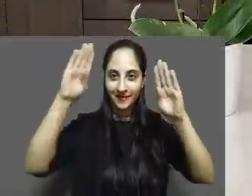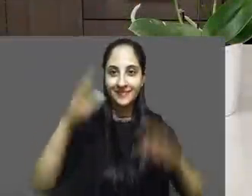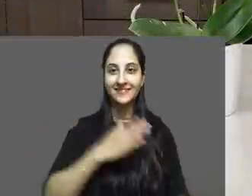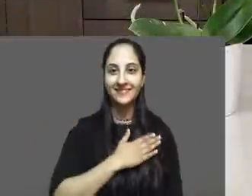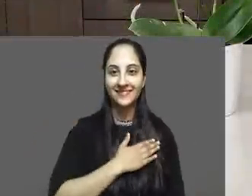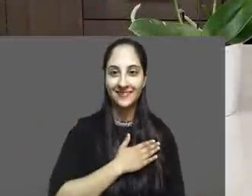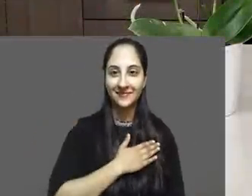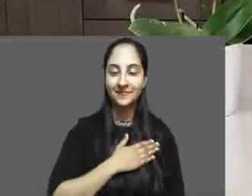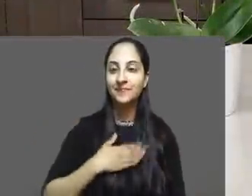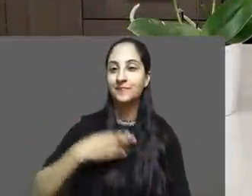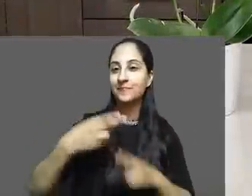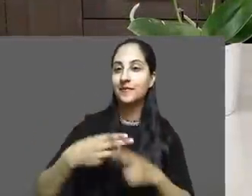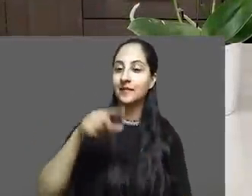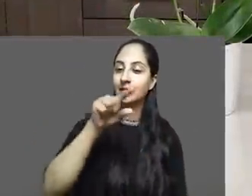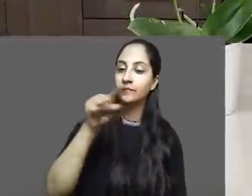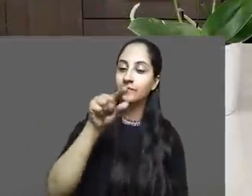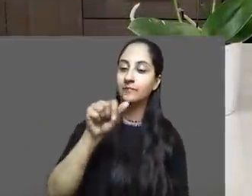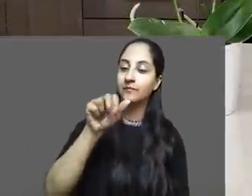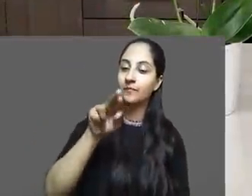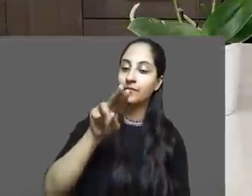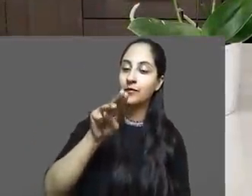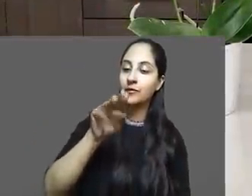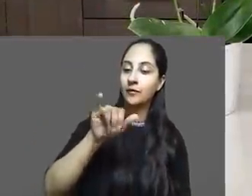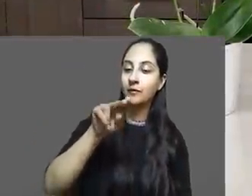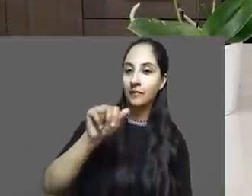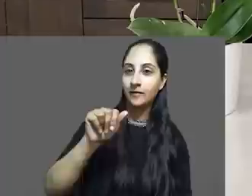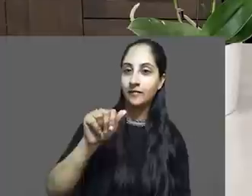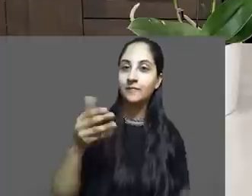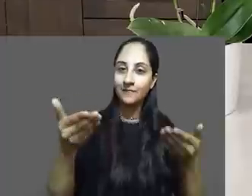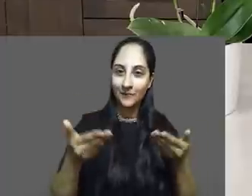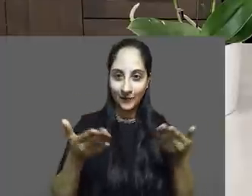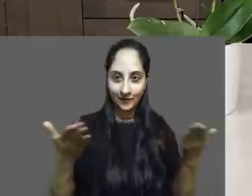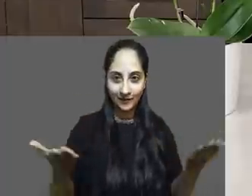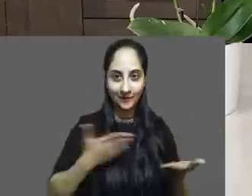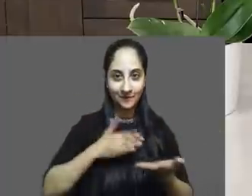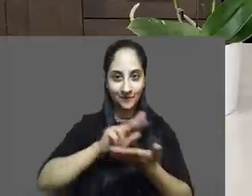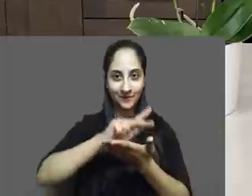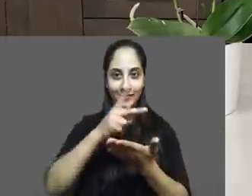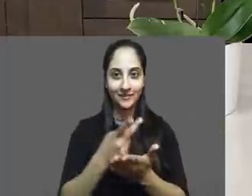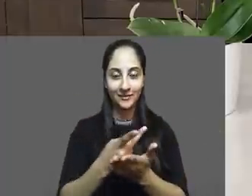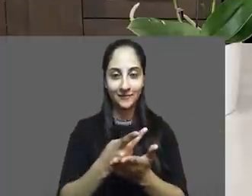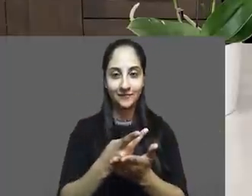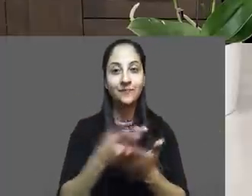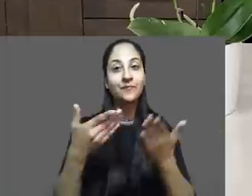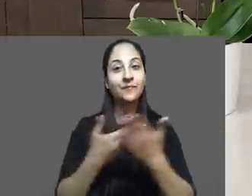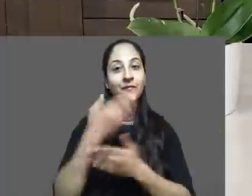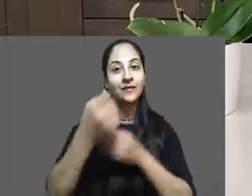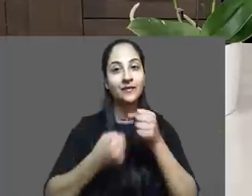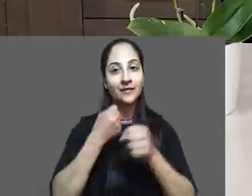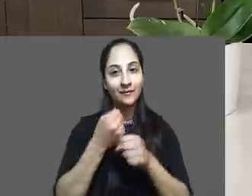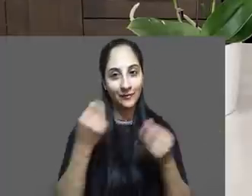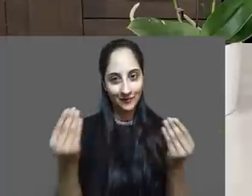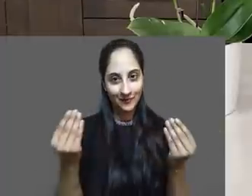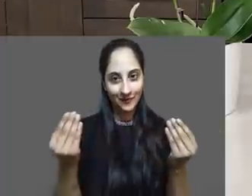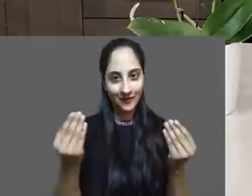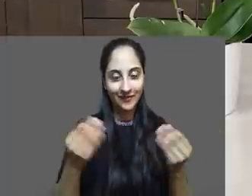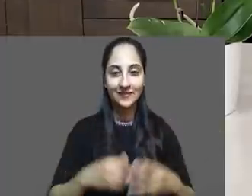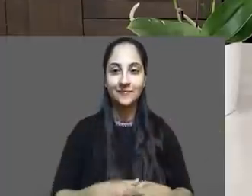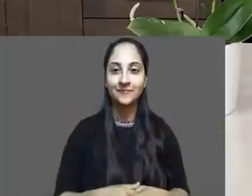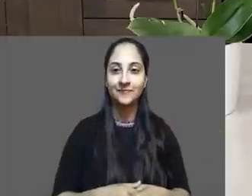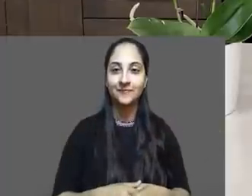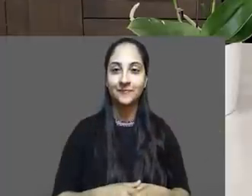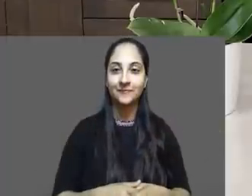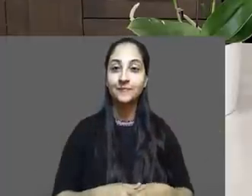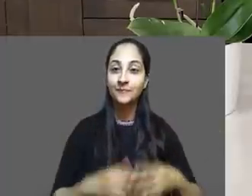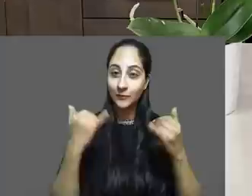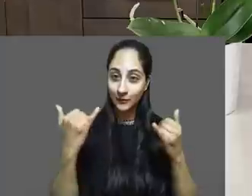Mubarak. Hello, Yali Madat. My name is Armina. I want to virtually welcome you to my kitchen. Navroz Mubarak to all of